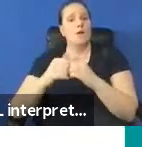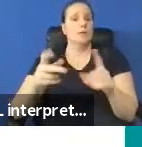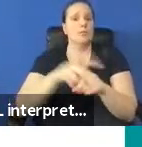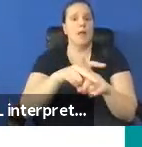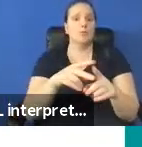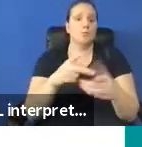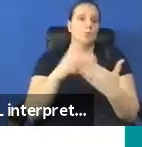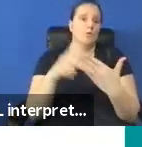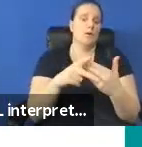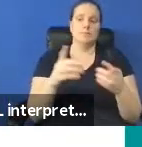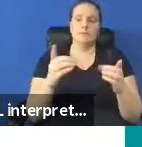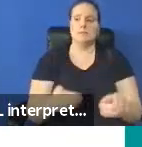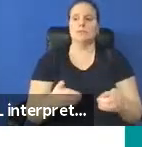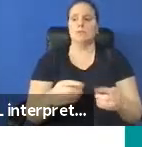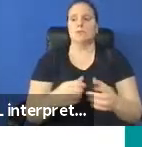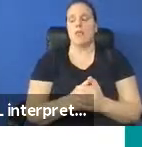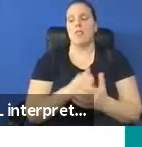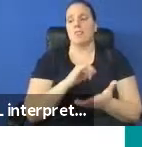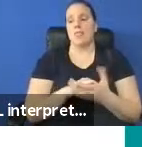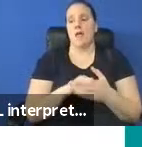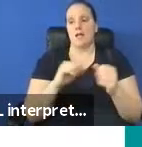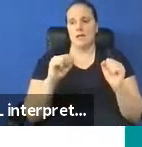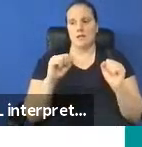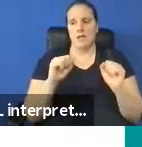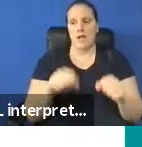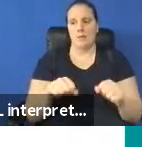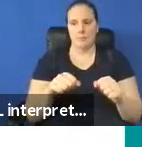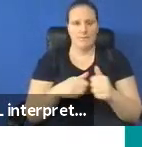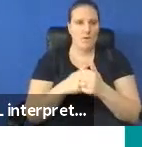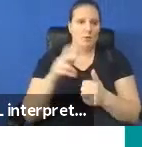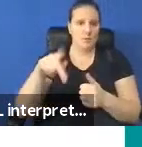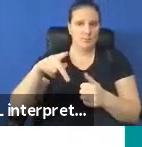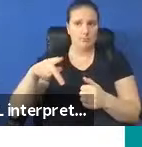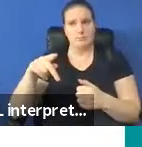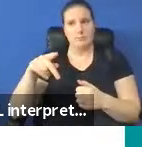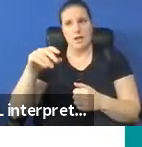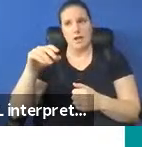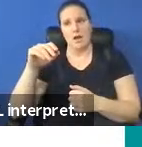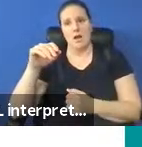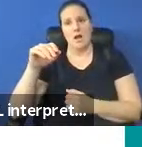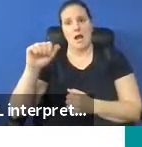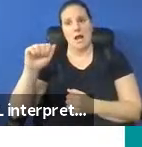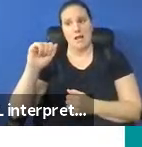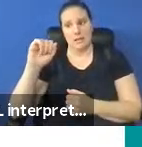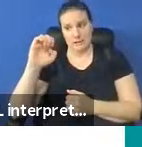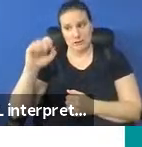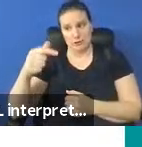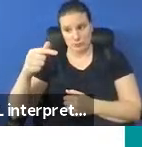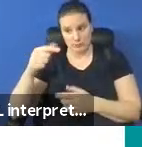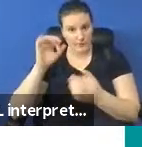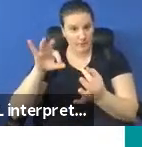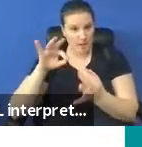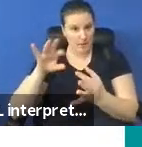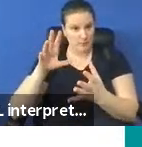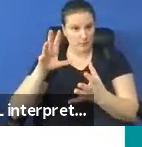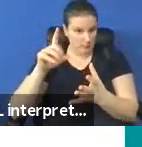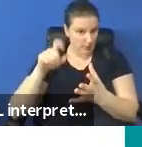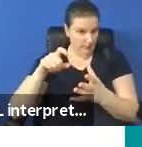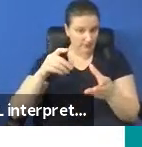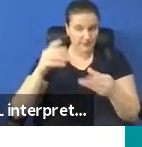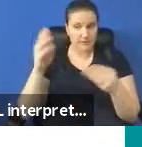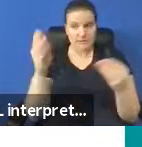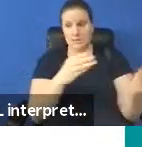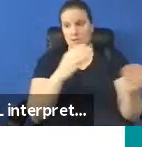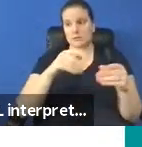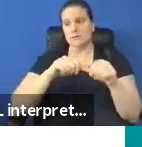decisions. This could be followed by an opportunity for the EAG to give feedback. And we envision this as a way to facilitate a